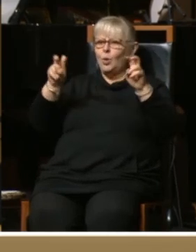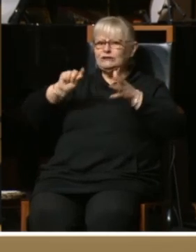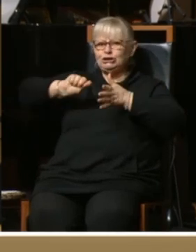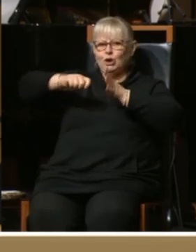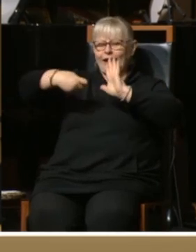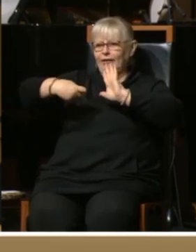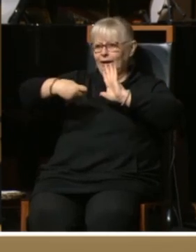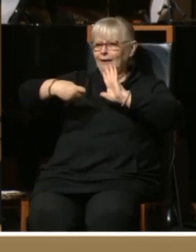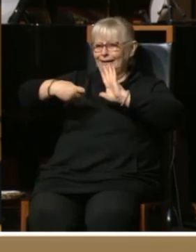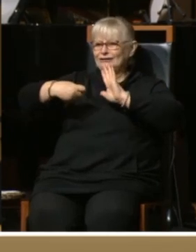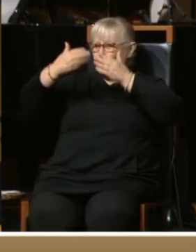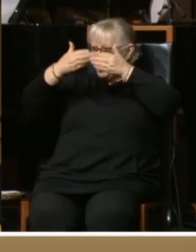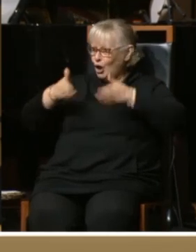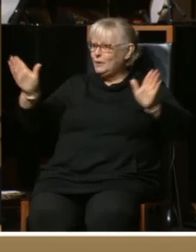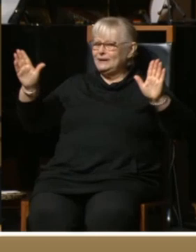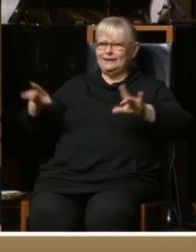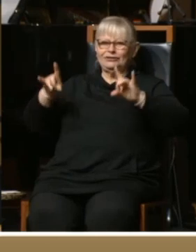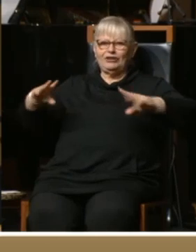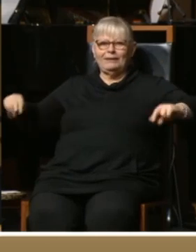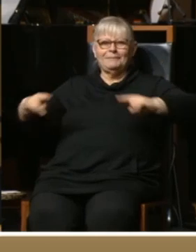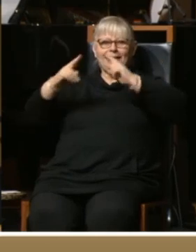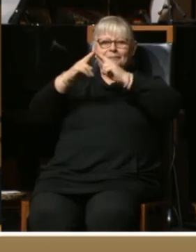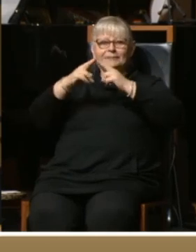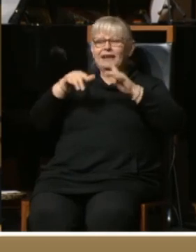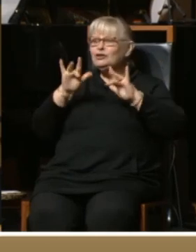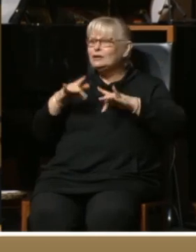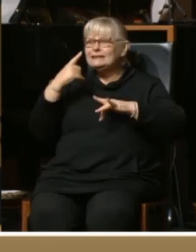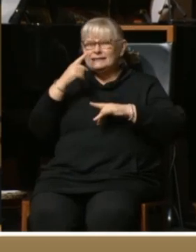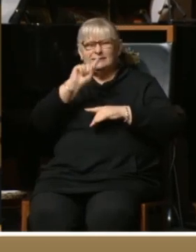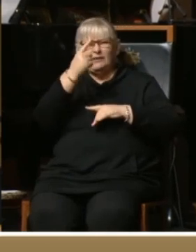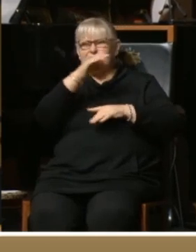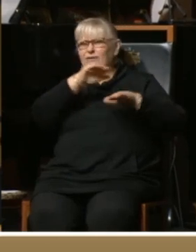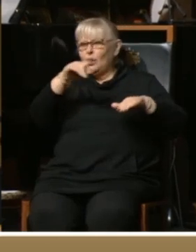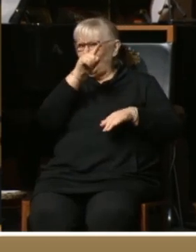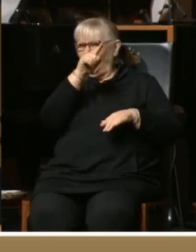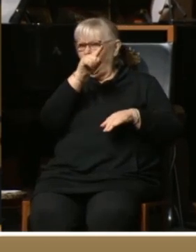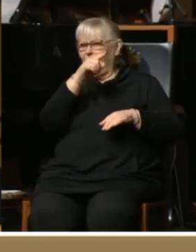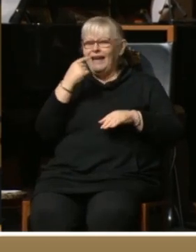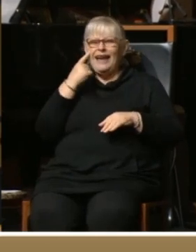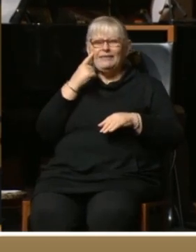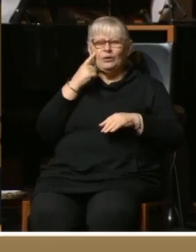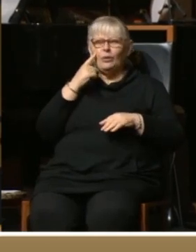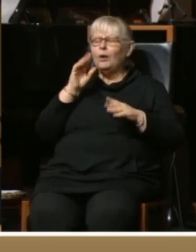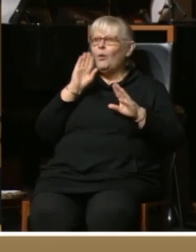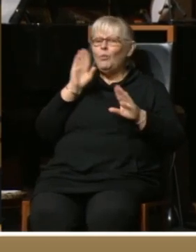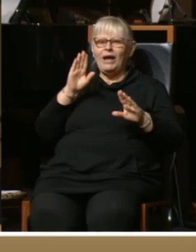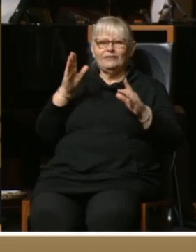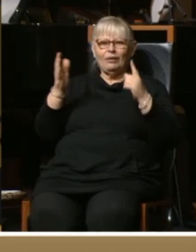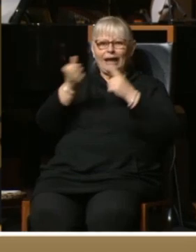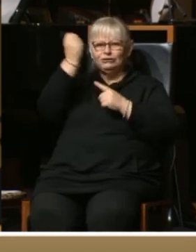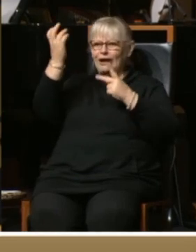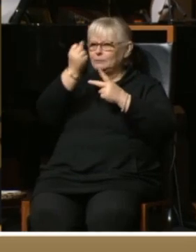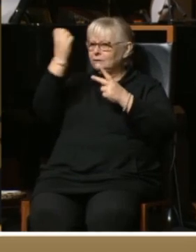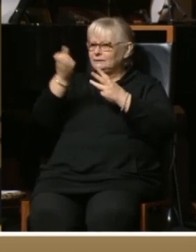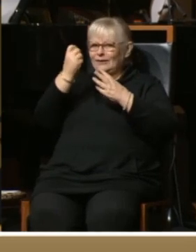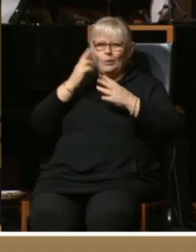Opening Australia's Parliament House. If you haven't had a look, go up to the first floor and have a look at all the incredible achievement that the